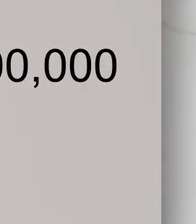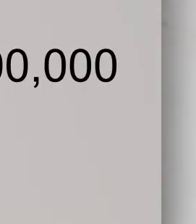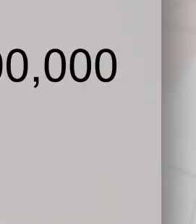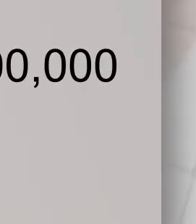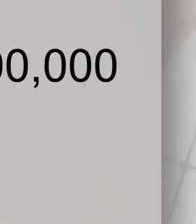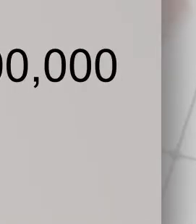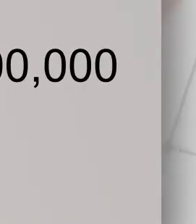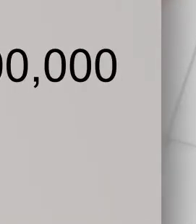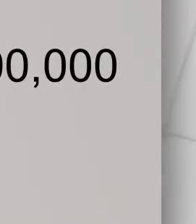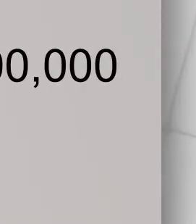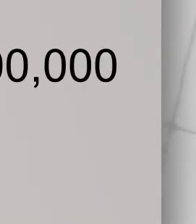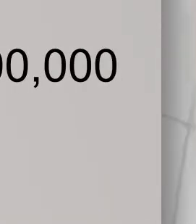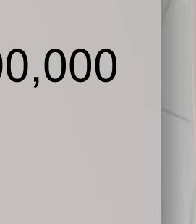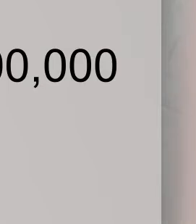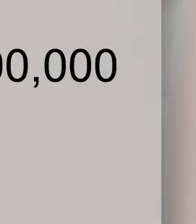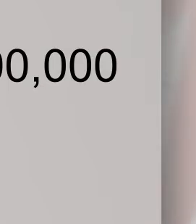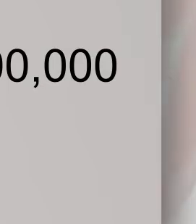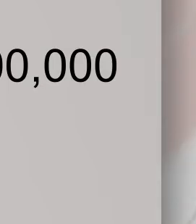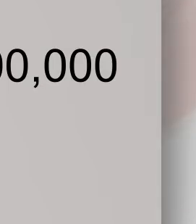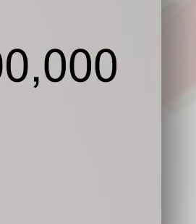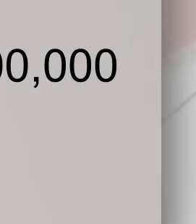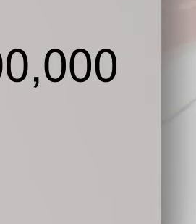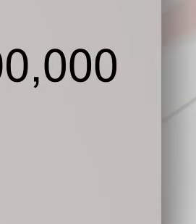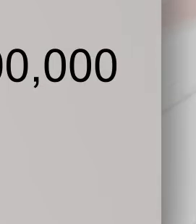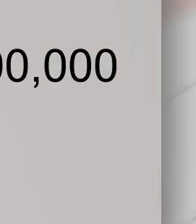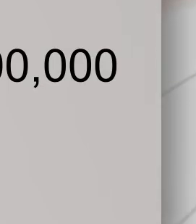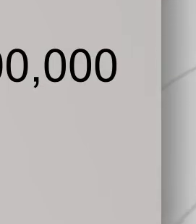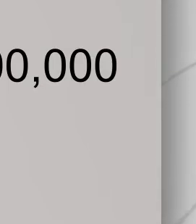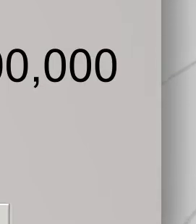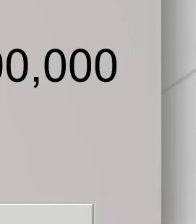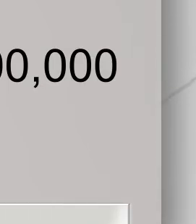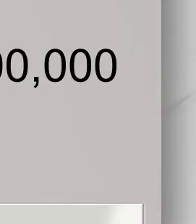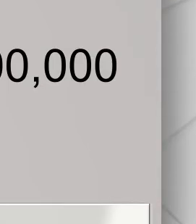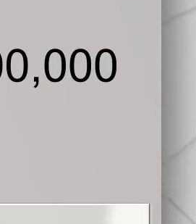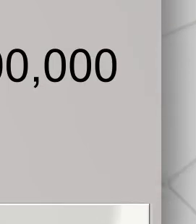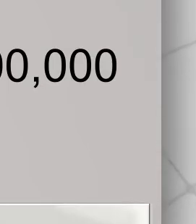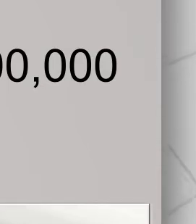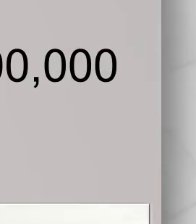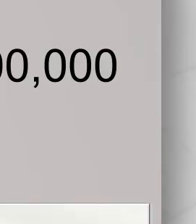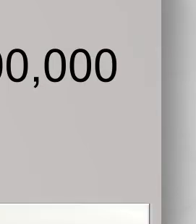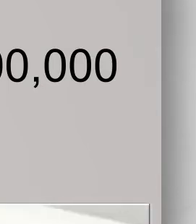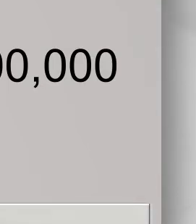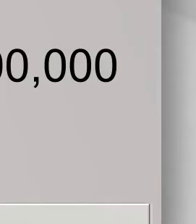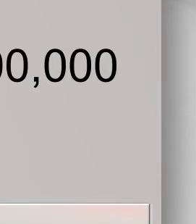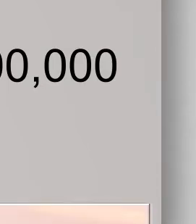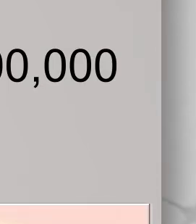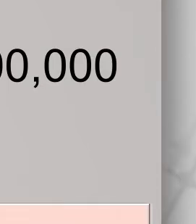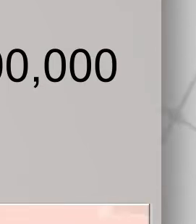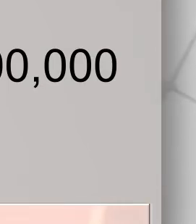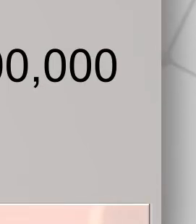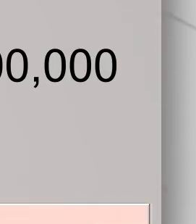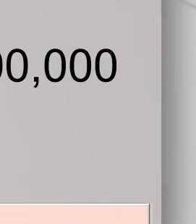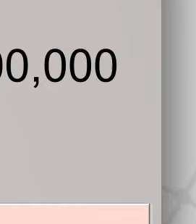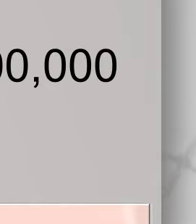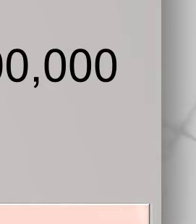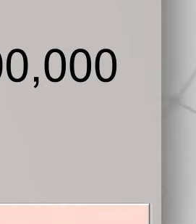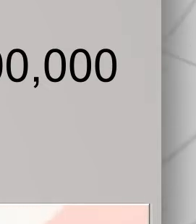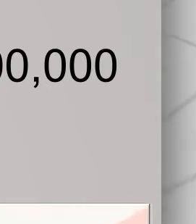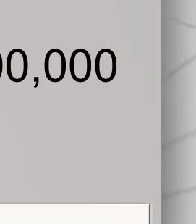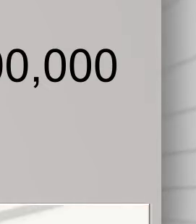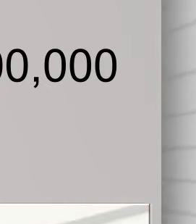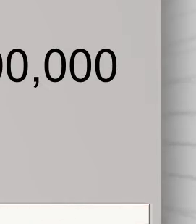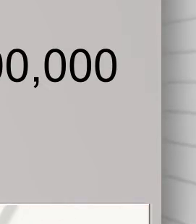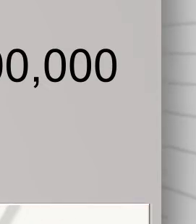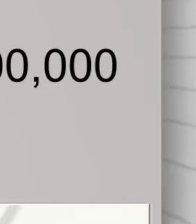shillings. Former Kiambu Chief Officer for Roads, Luka Mwangi Wahinya, faces a 2-year jail term or a fine of 1 million